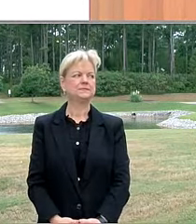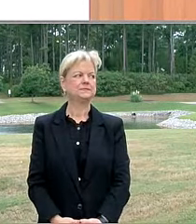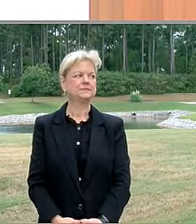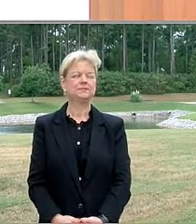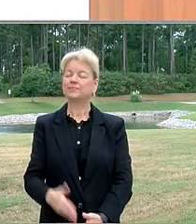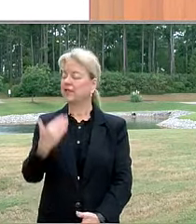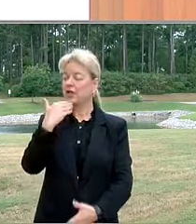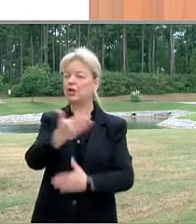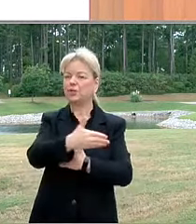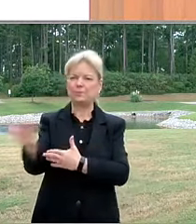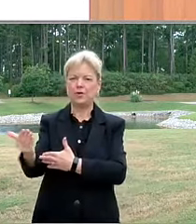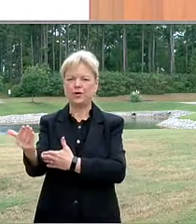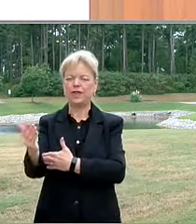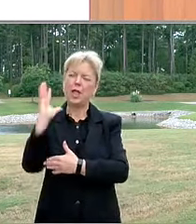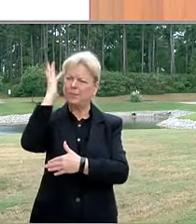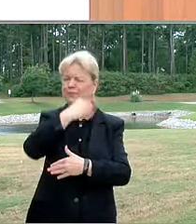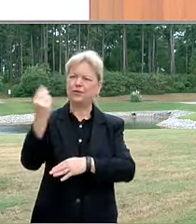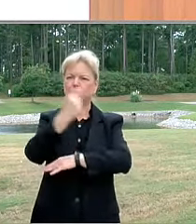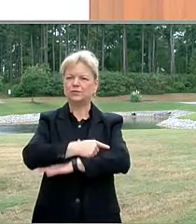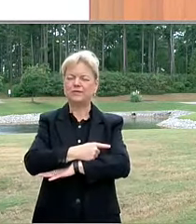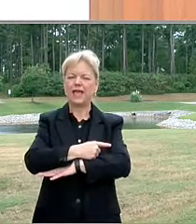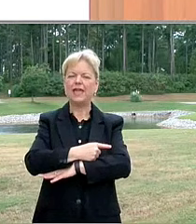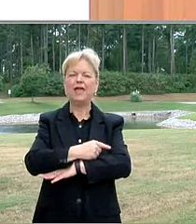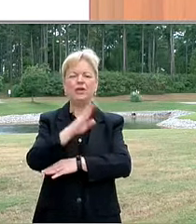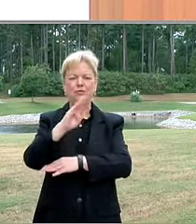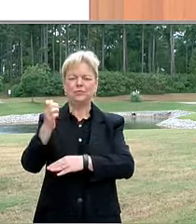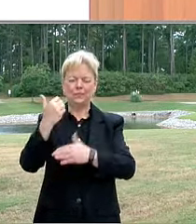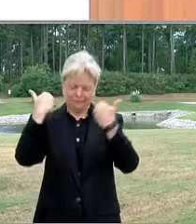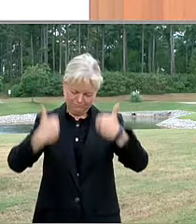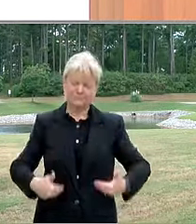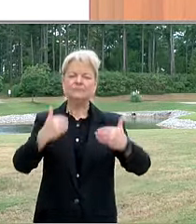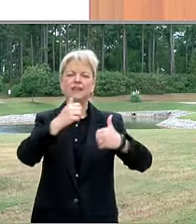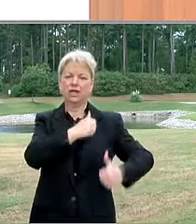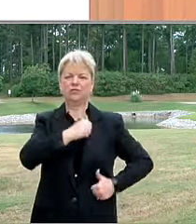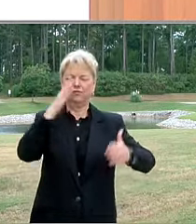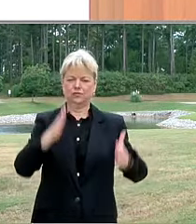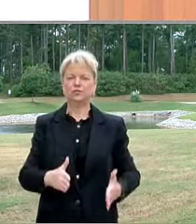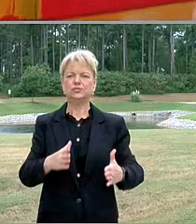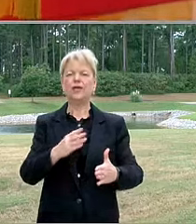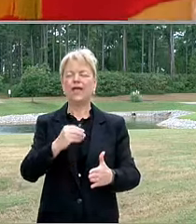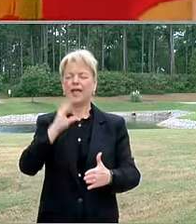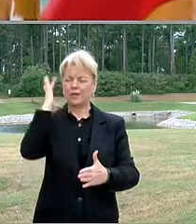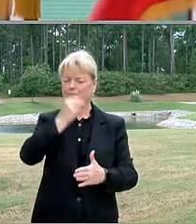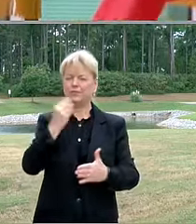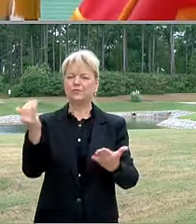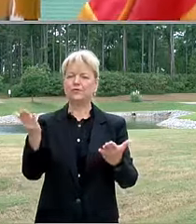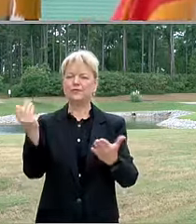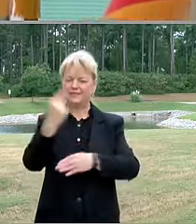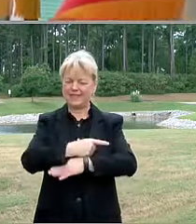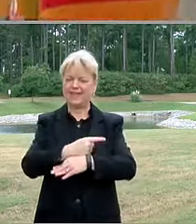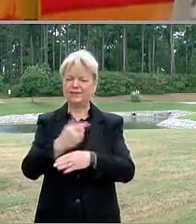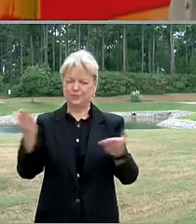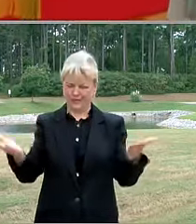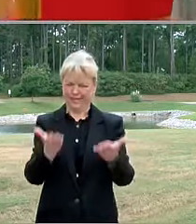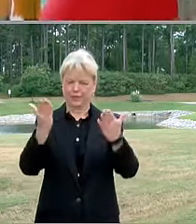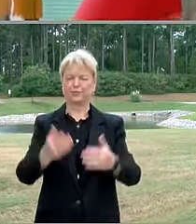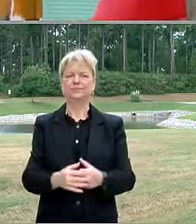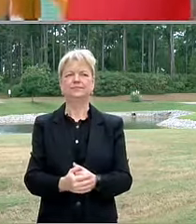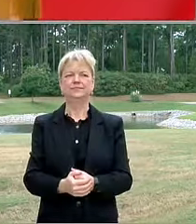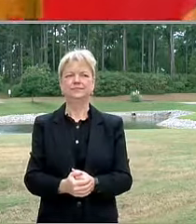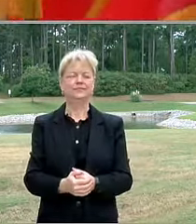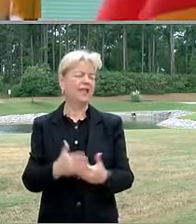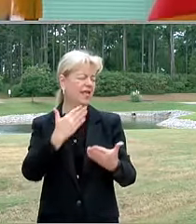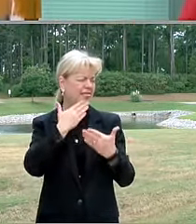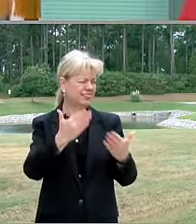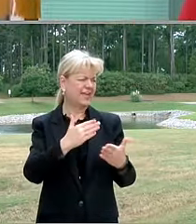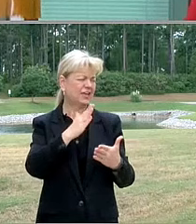Good morning. It's a beautiful day to be a soldier and a wonderful day to be at Redstone Arsenal. Thank you to General Mohan for